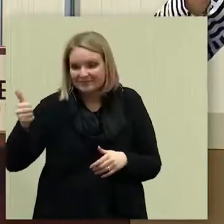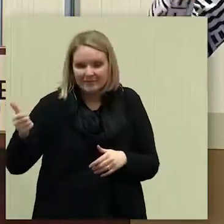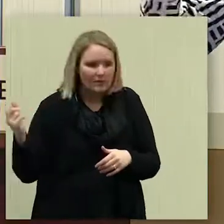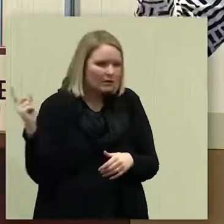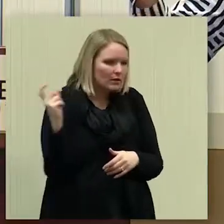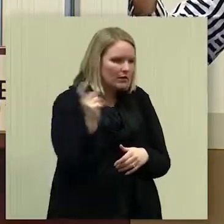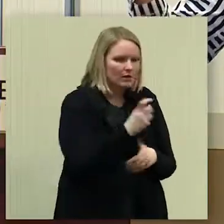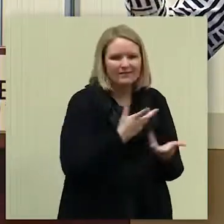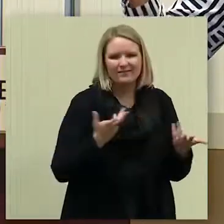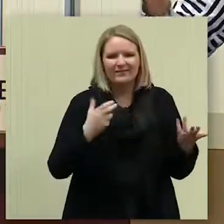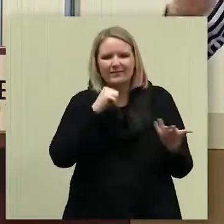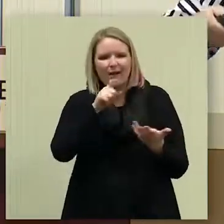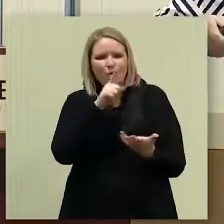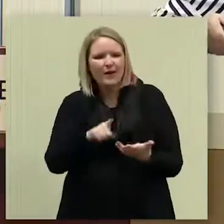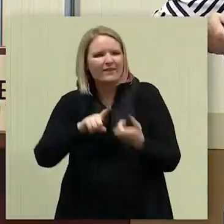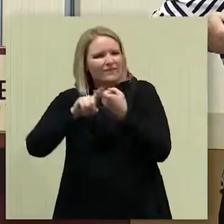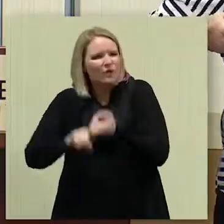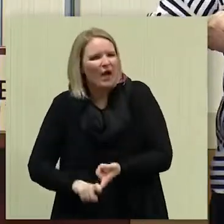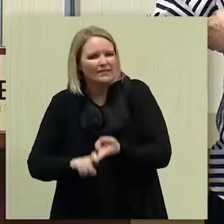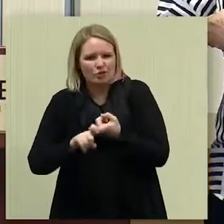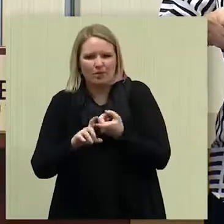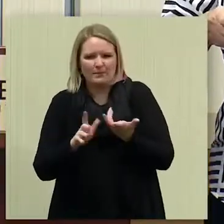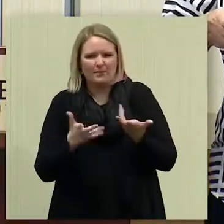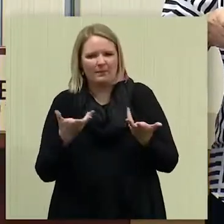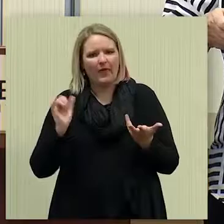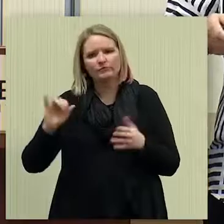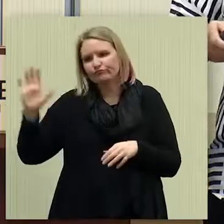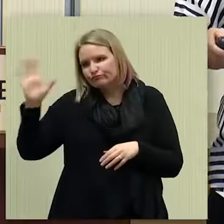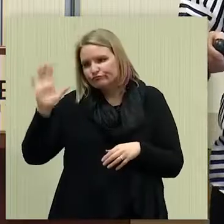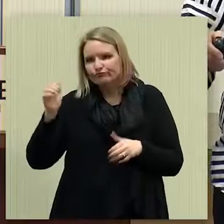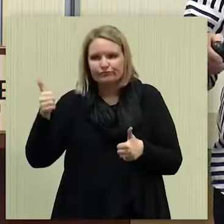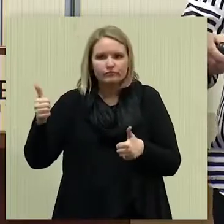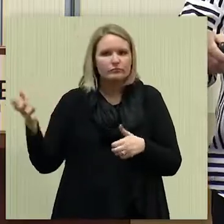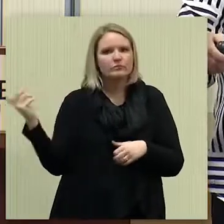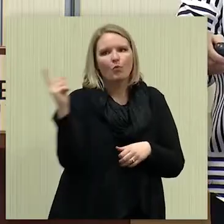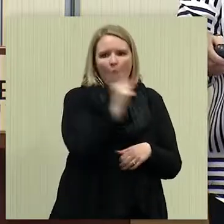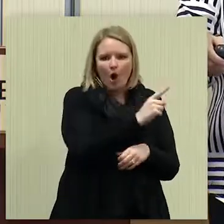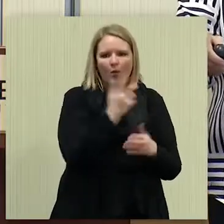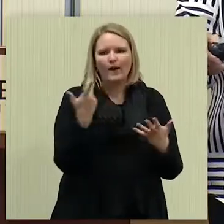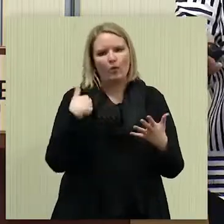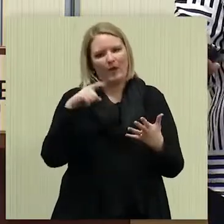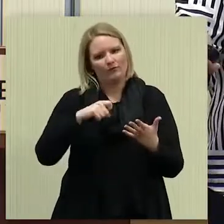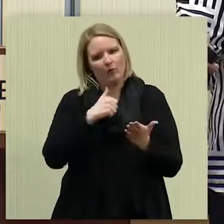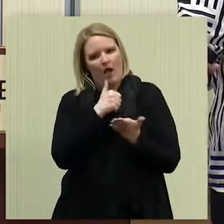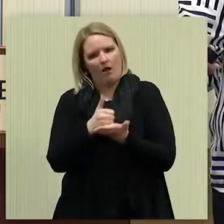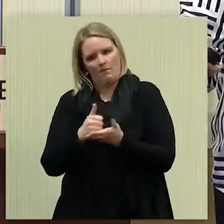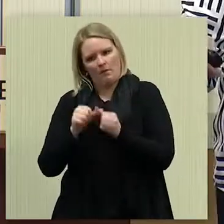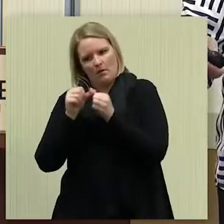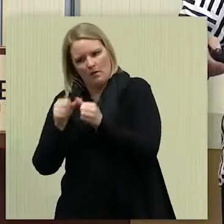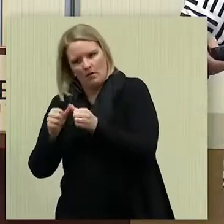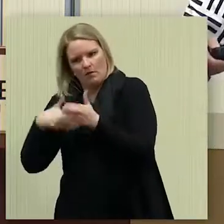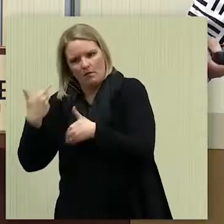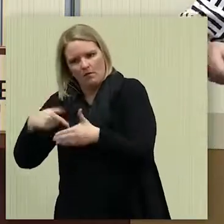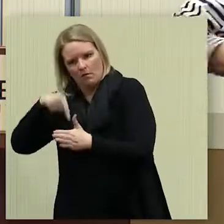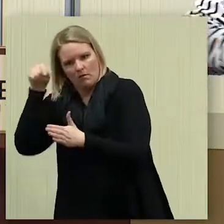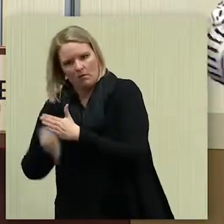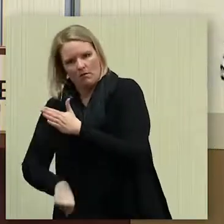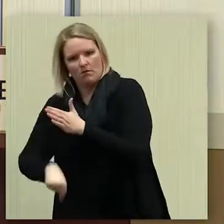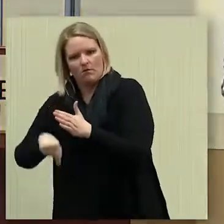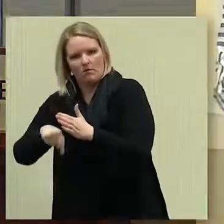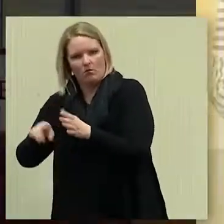it's not really a friendship, a deep friendship. So thinking about how to help children engage and develop those